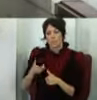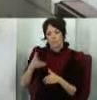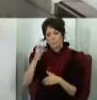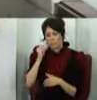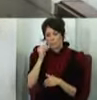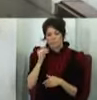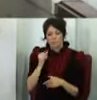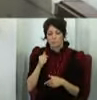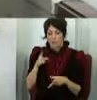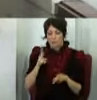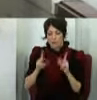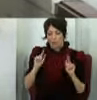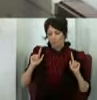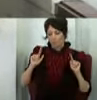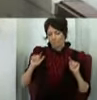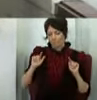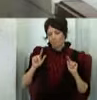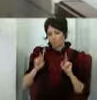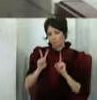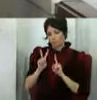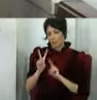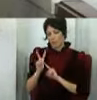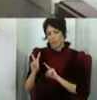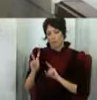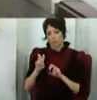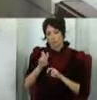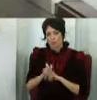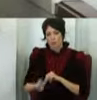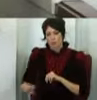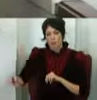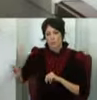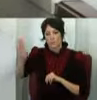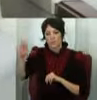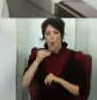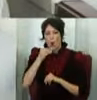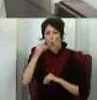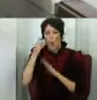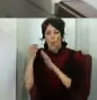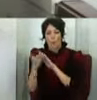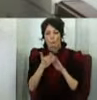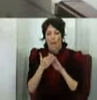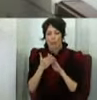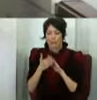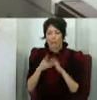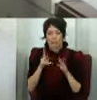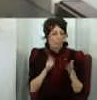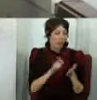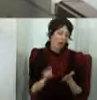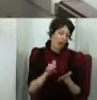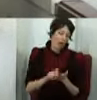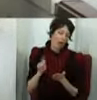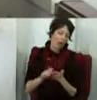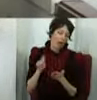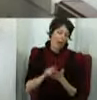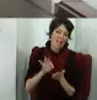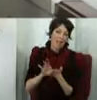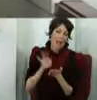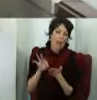travel to their own ancestral hometown to be accounted for. So Joseph went from the Galilean town